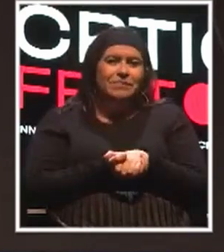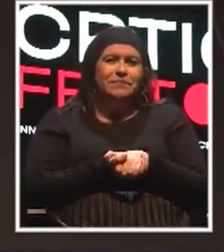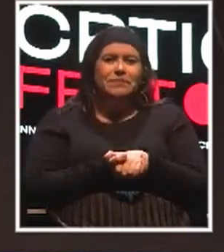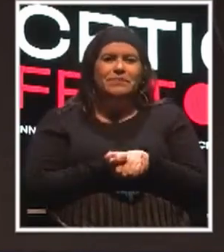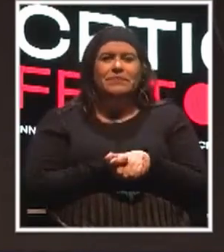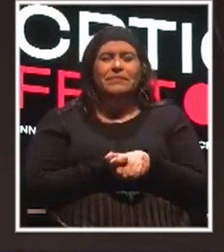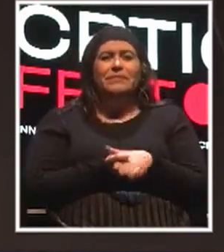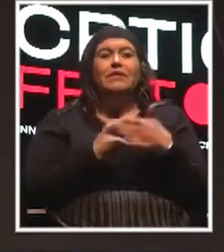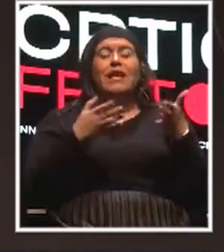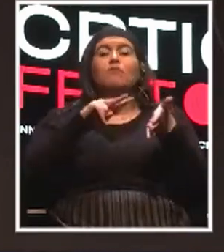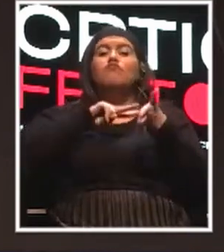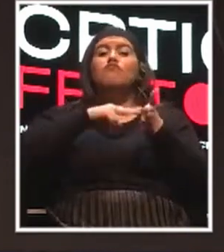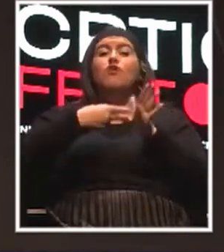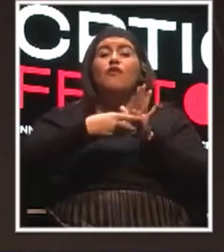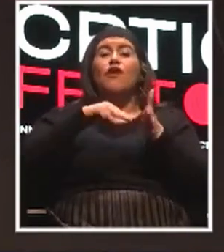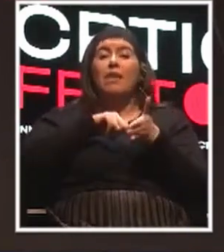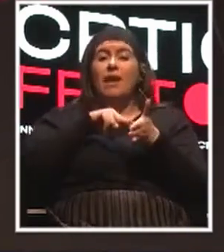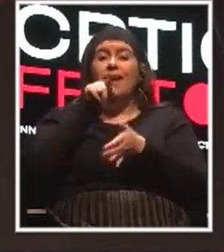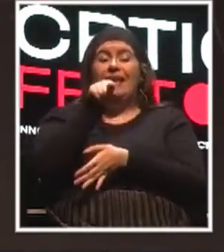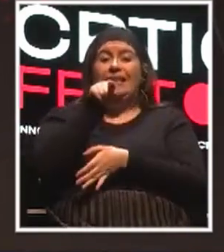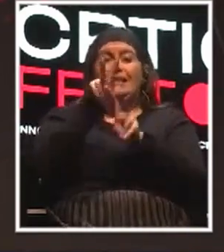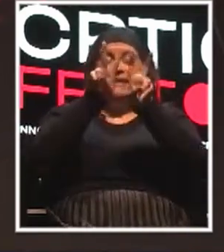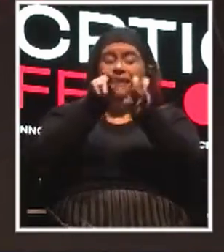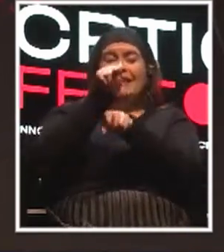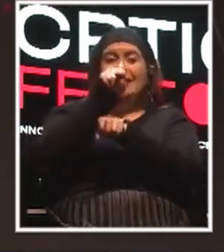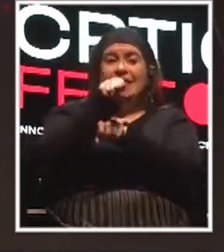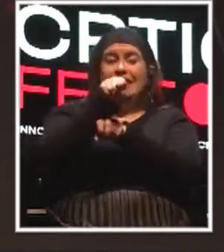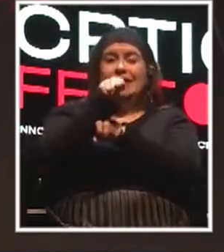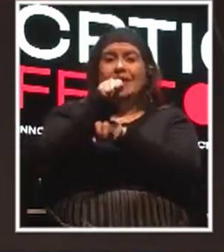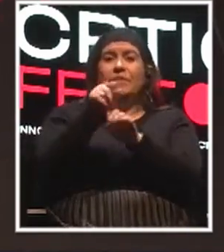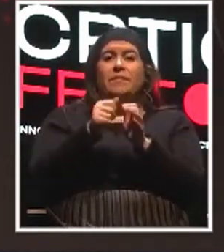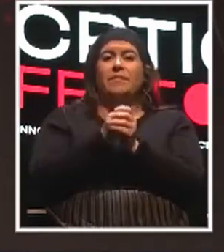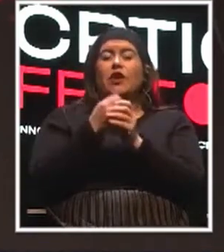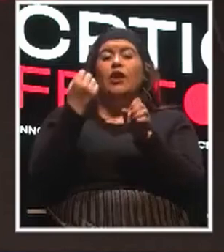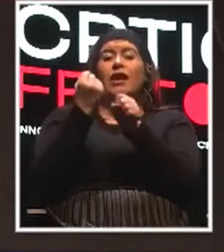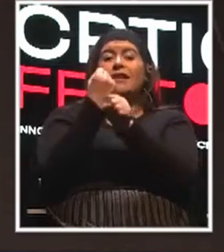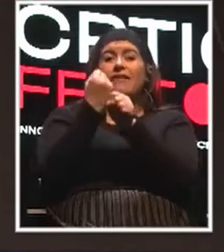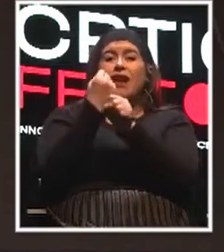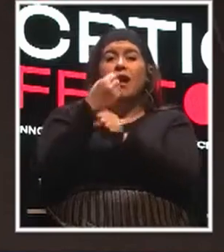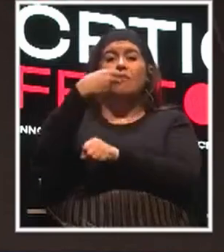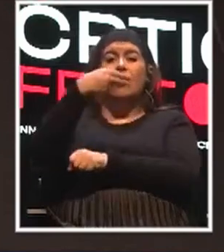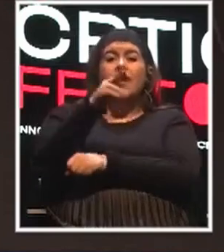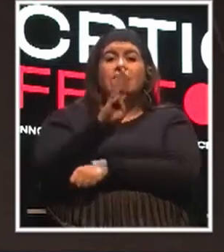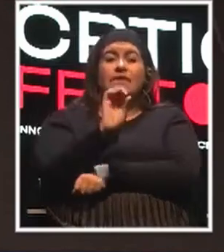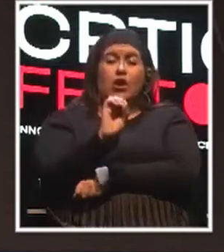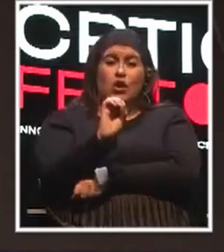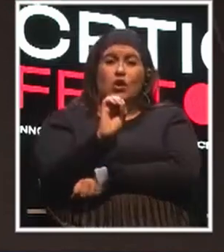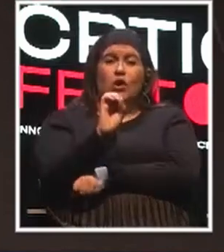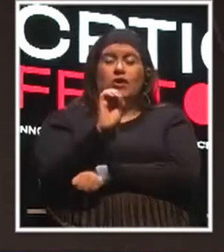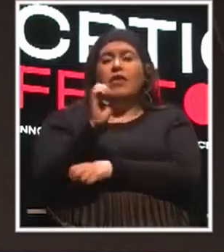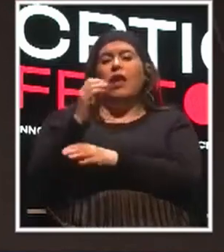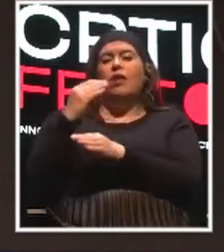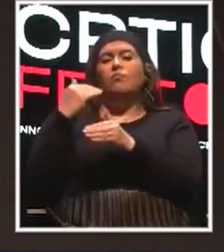the model that we had to work under at HBO, is again going back to the approvals process